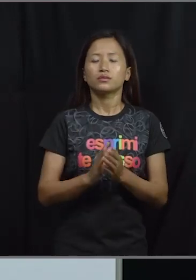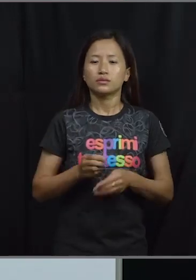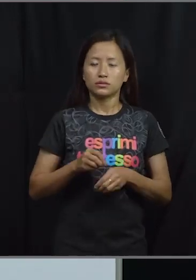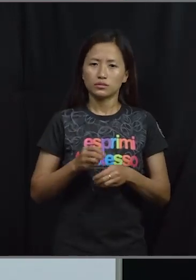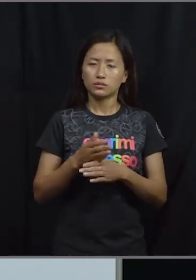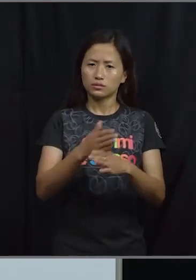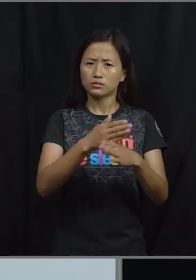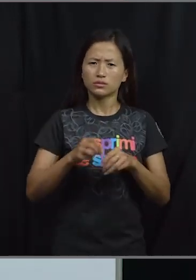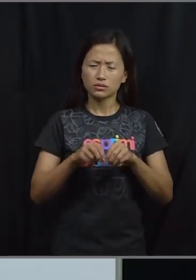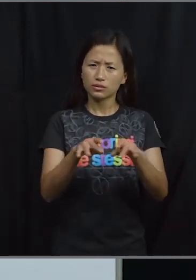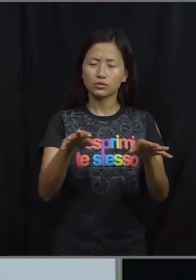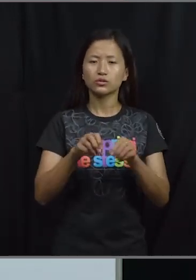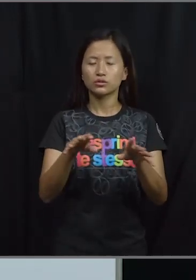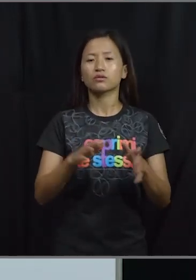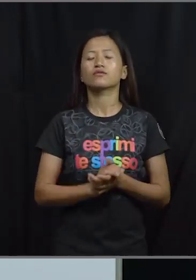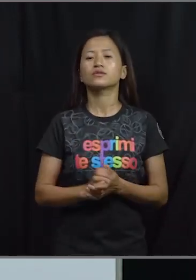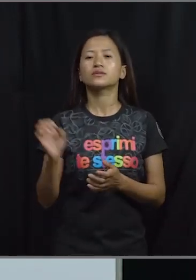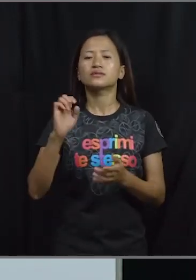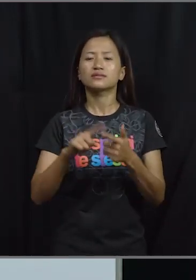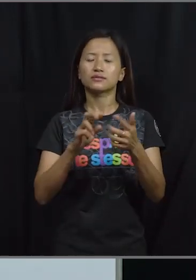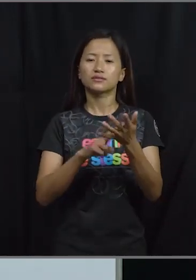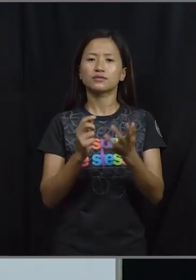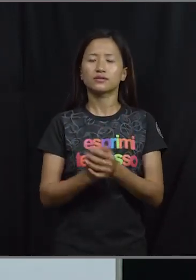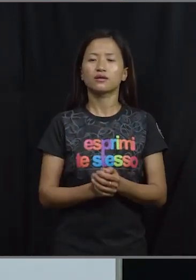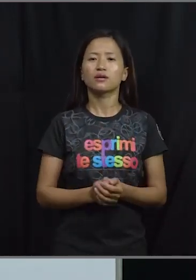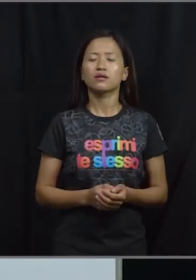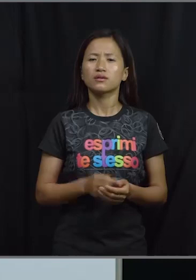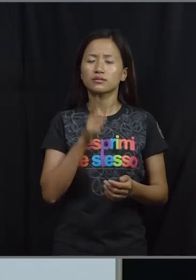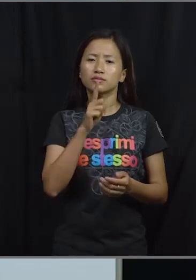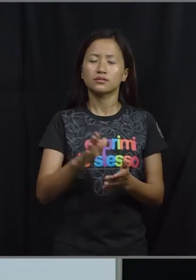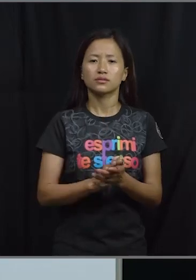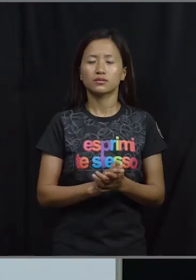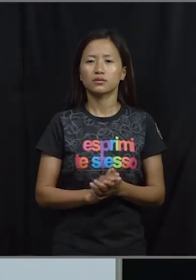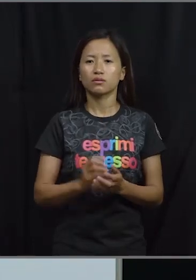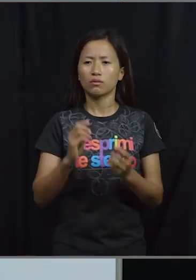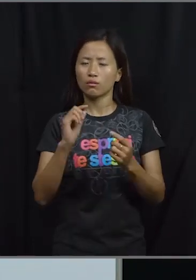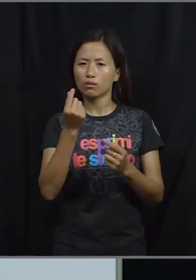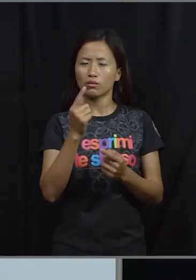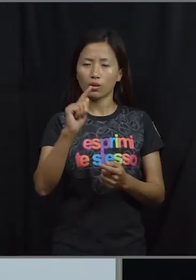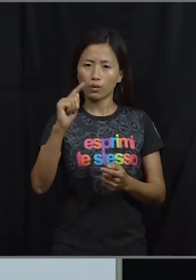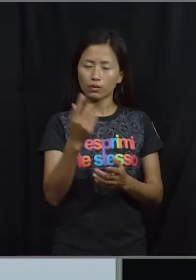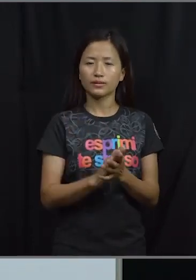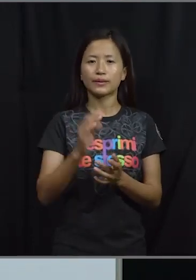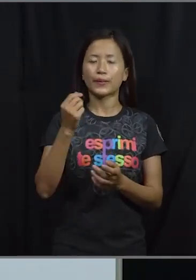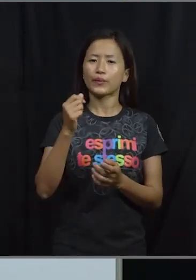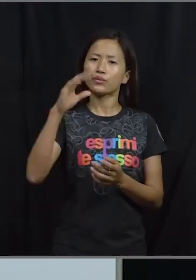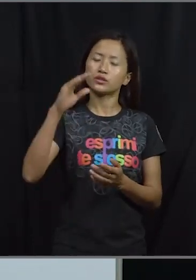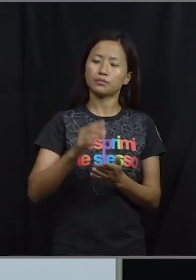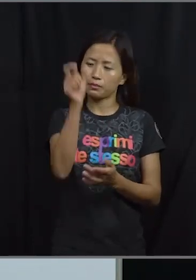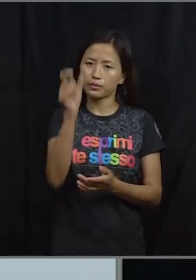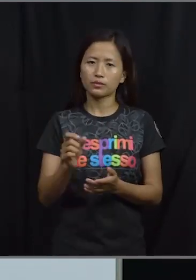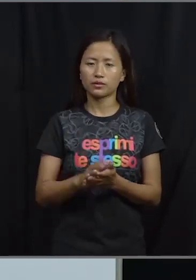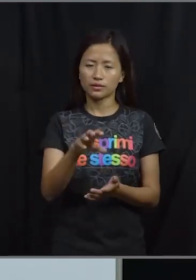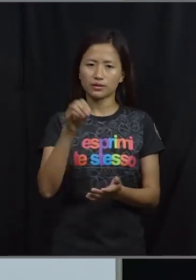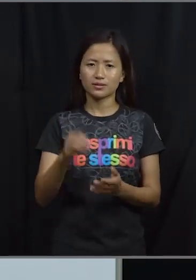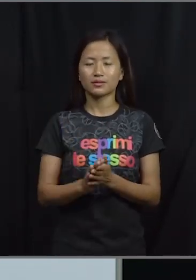of income is uneven, if the distribution of income is such that only rich people gets the benefit, what happens in the